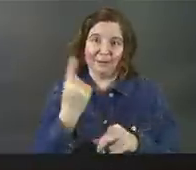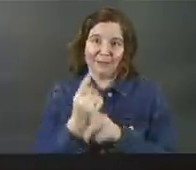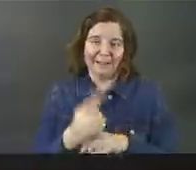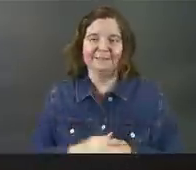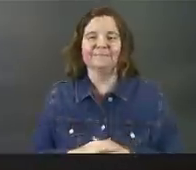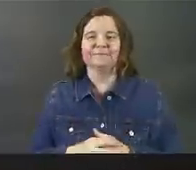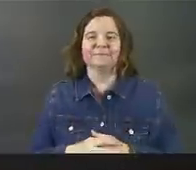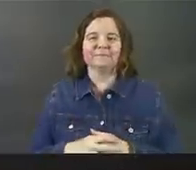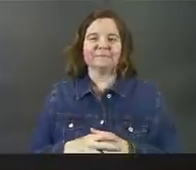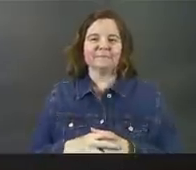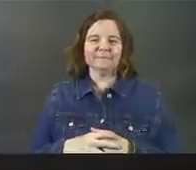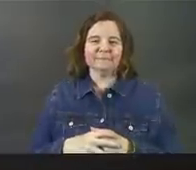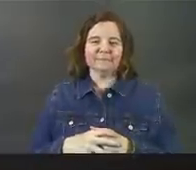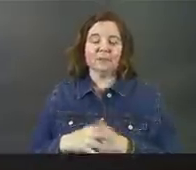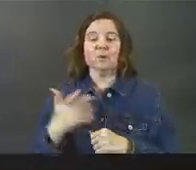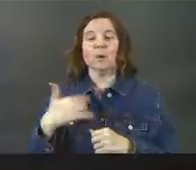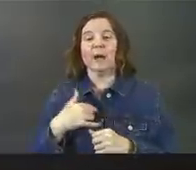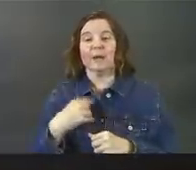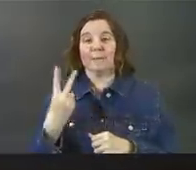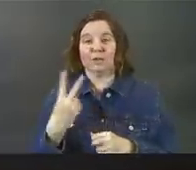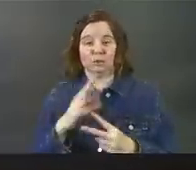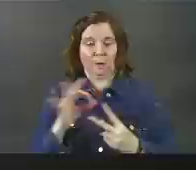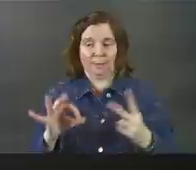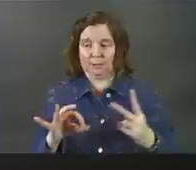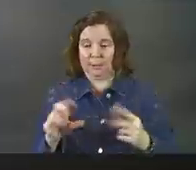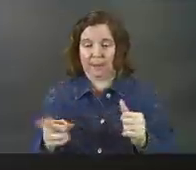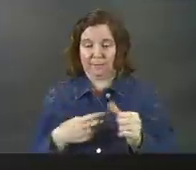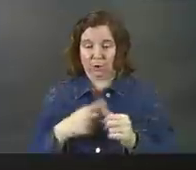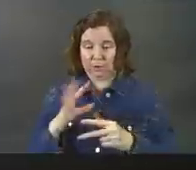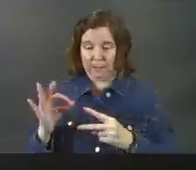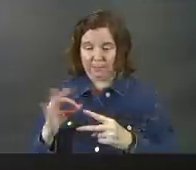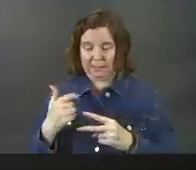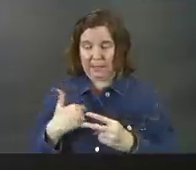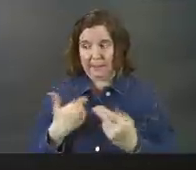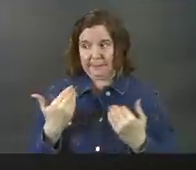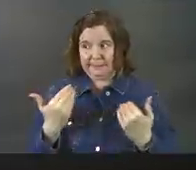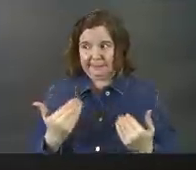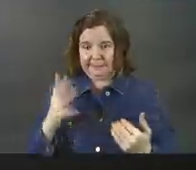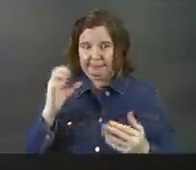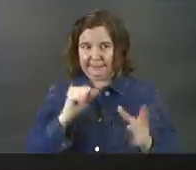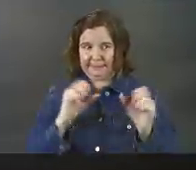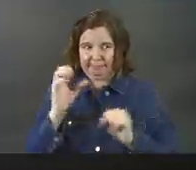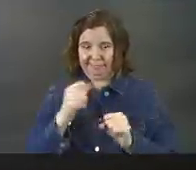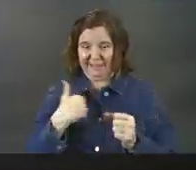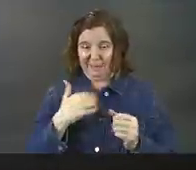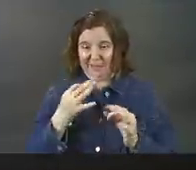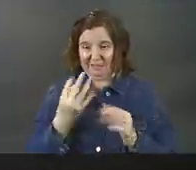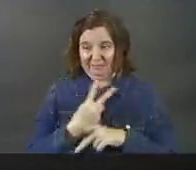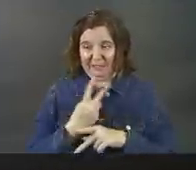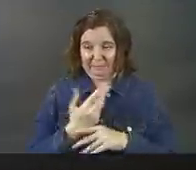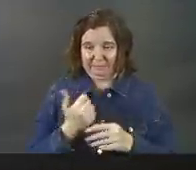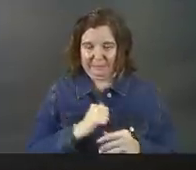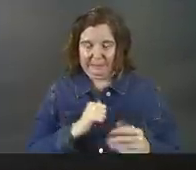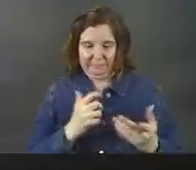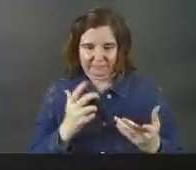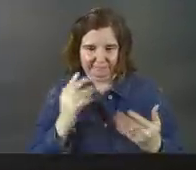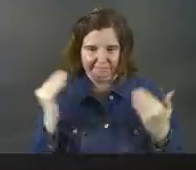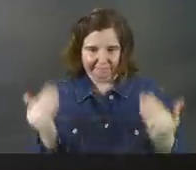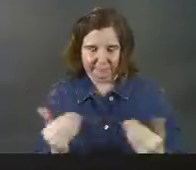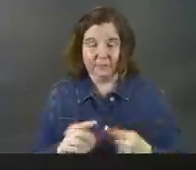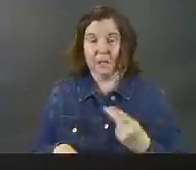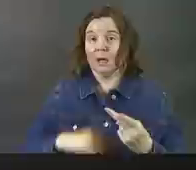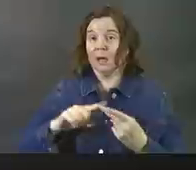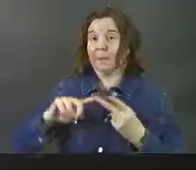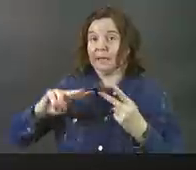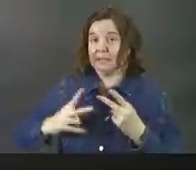right. So I've got my two options, right? My first option is I'm just going to wing it, and I'm just going to interpret this with no knowledge, okay? My